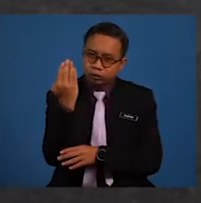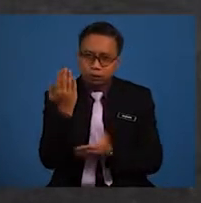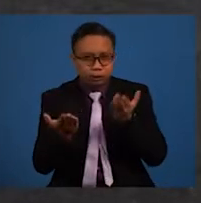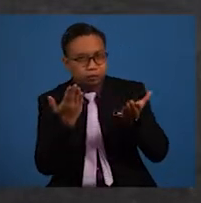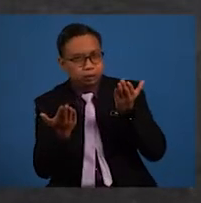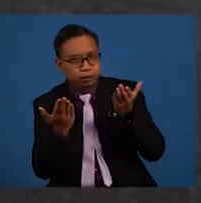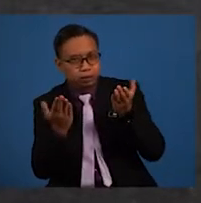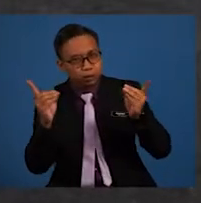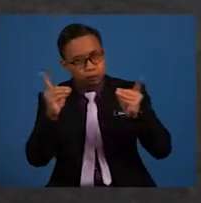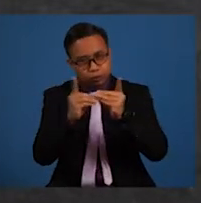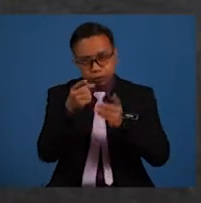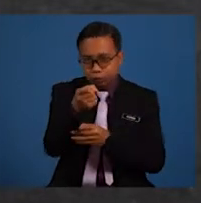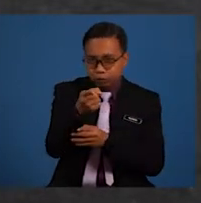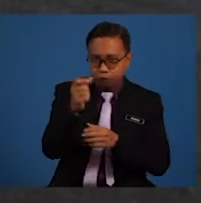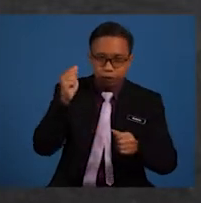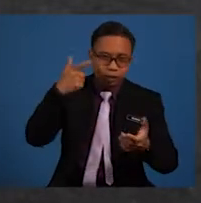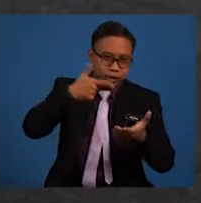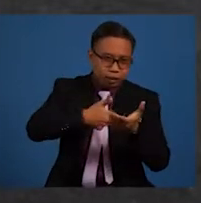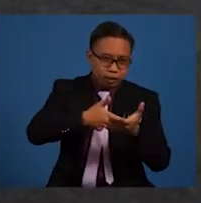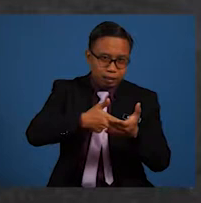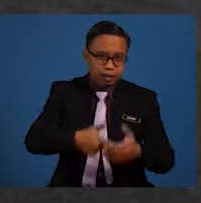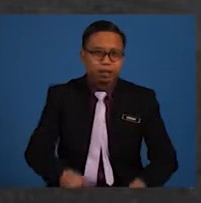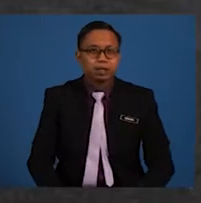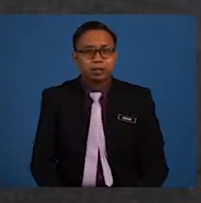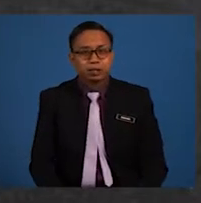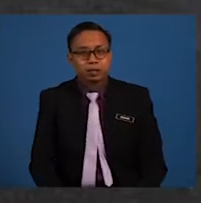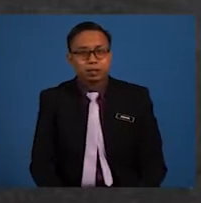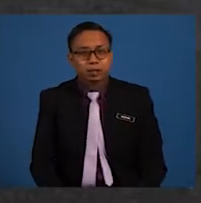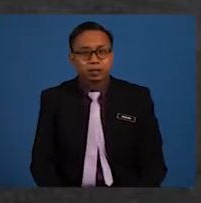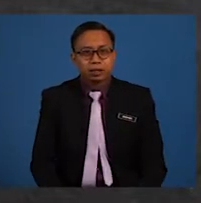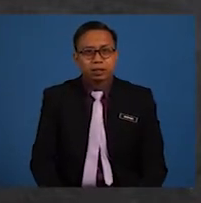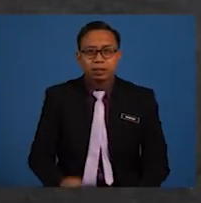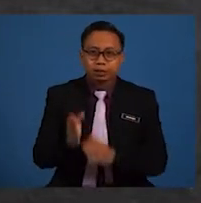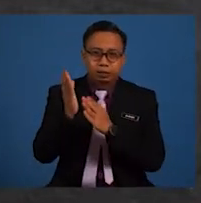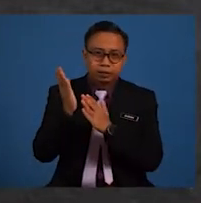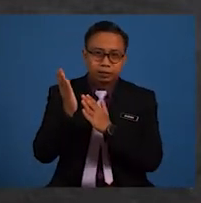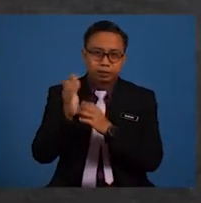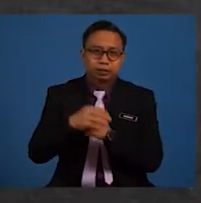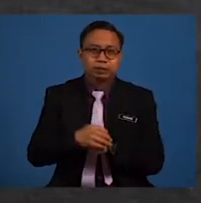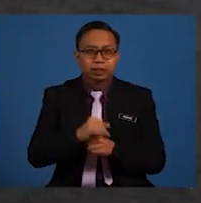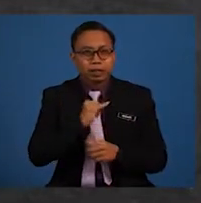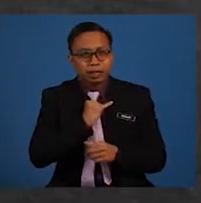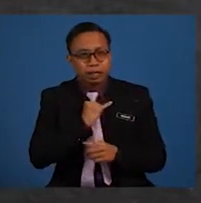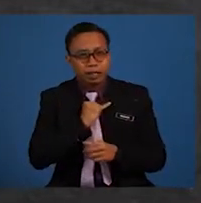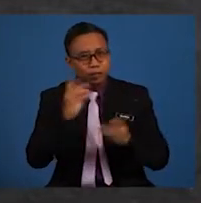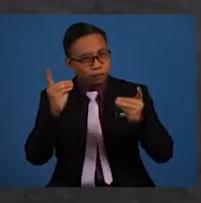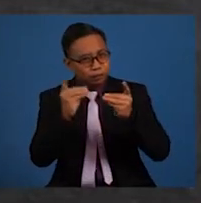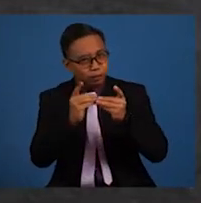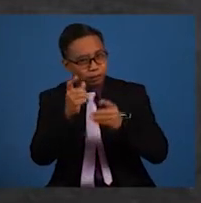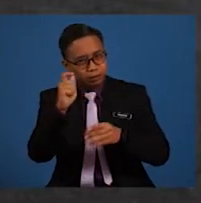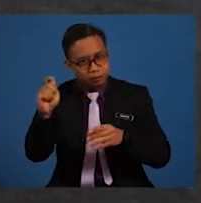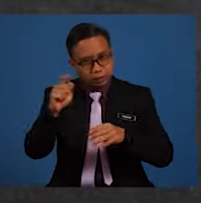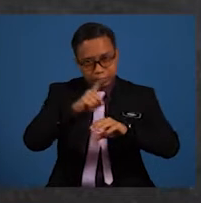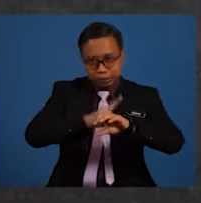of seeing you again makes me giddy with joy. I face the